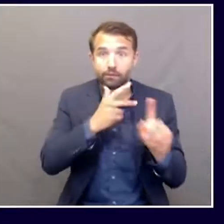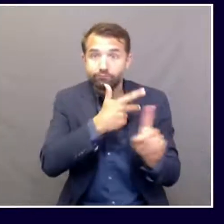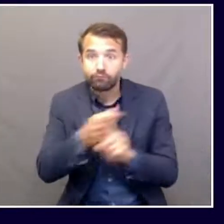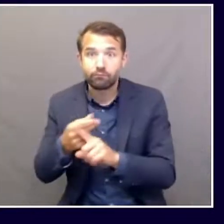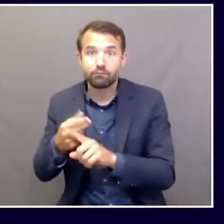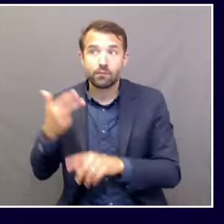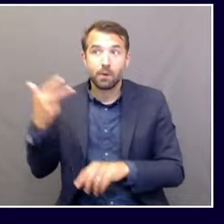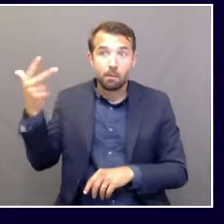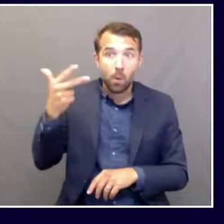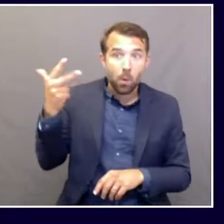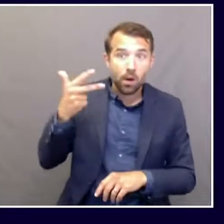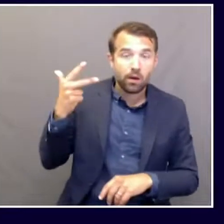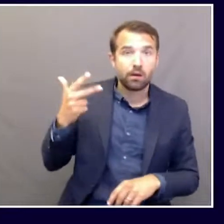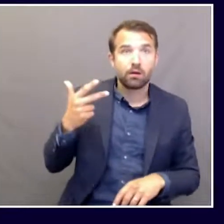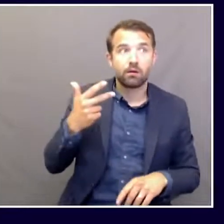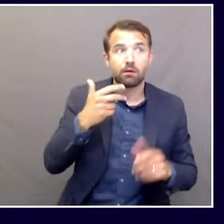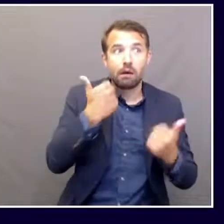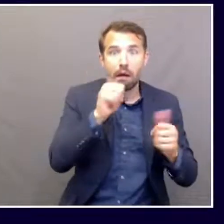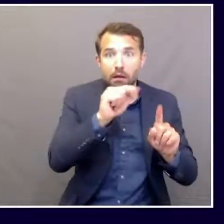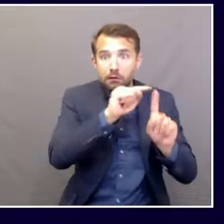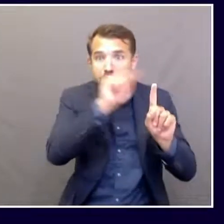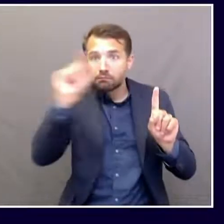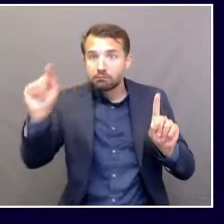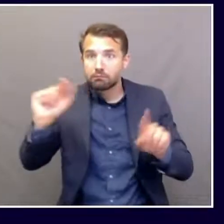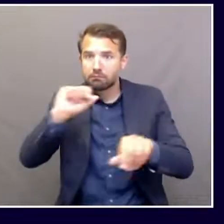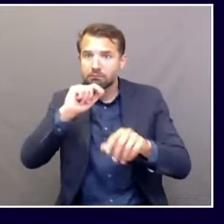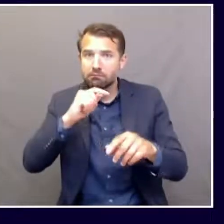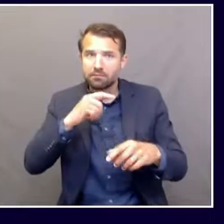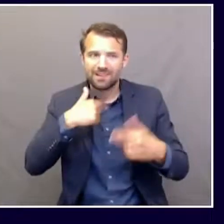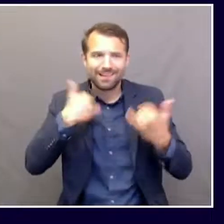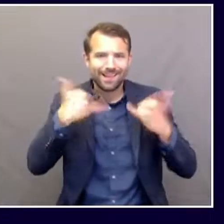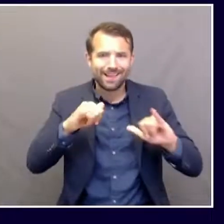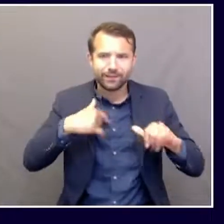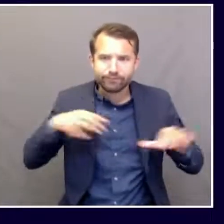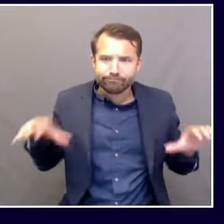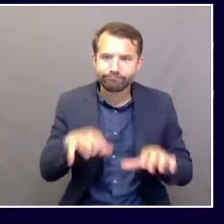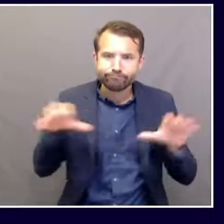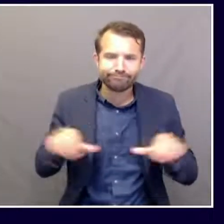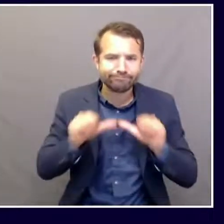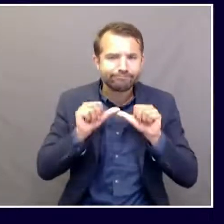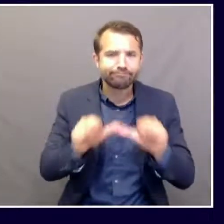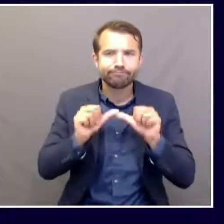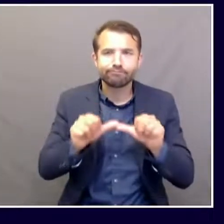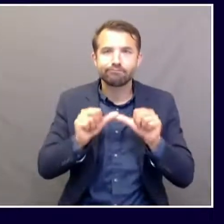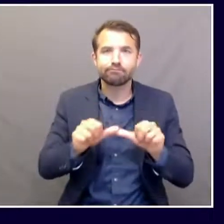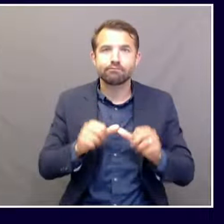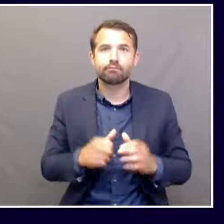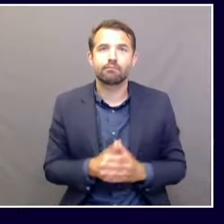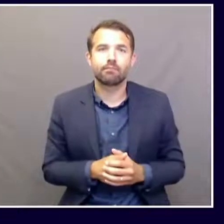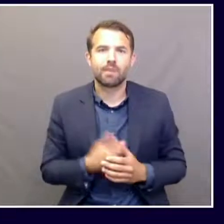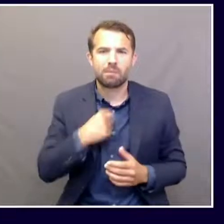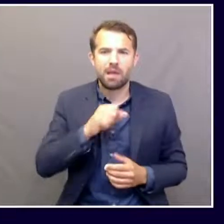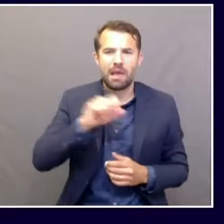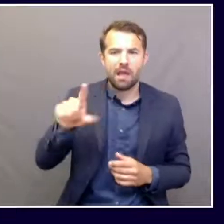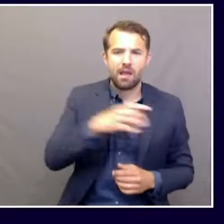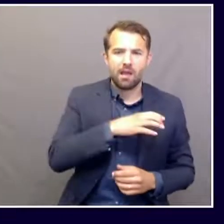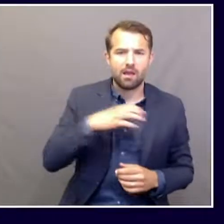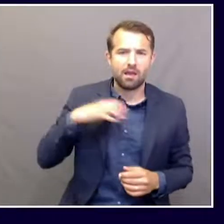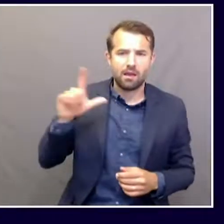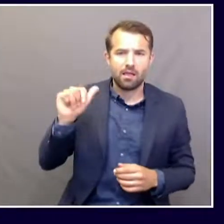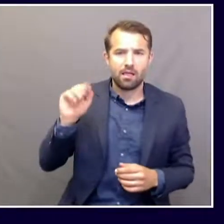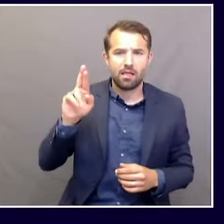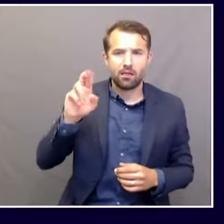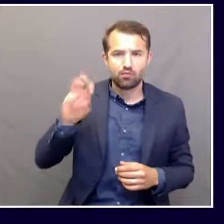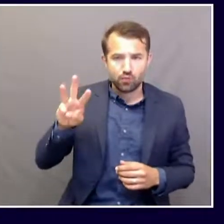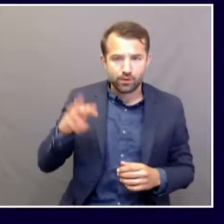also wondering, and maybe this is a question for Commissioner Lambrou, what the uptake of the pop-up vaccination clinics have been like,